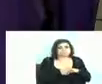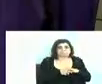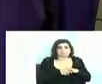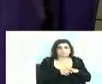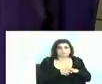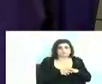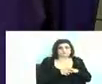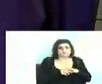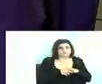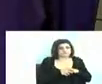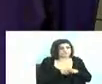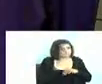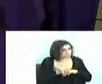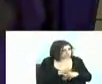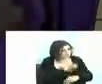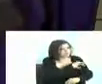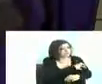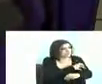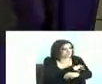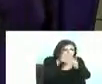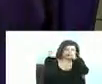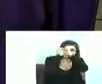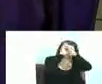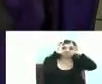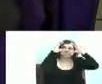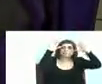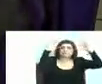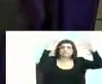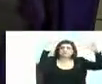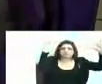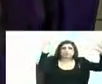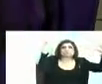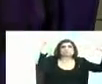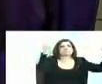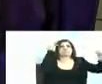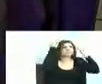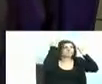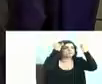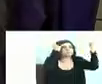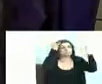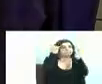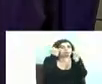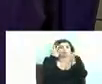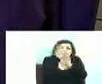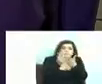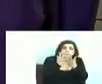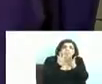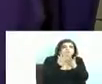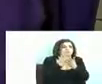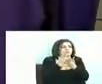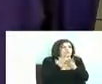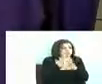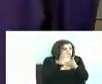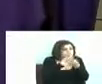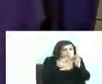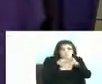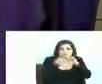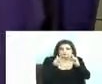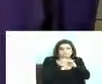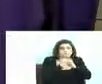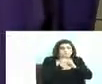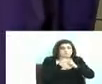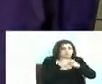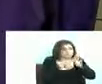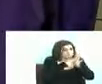This is the power of dreaming dreams. It is the power of imagining that we are actually part of this unfolding story, that God's dream